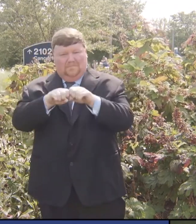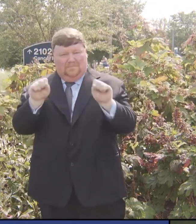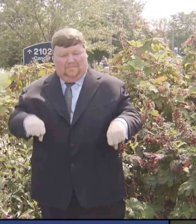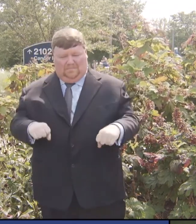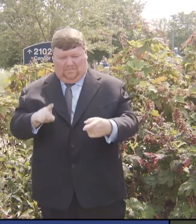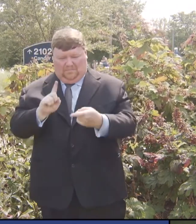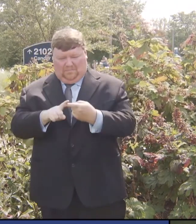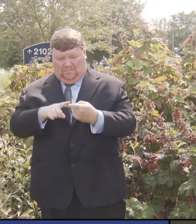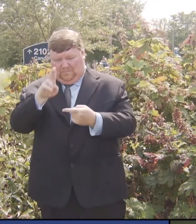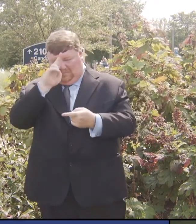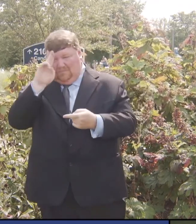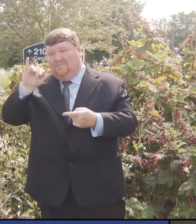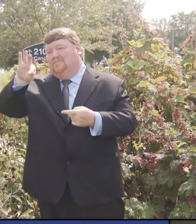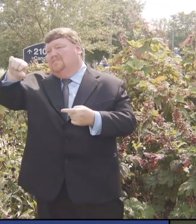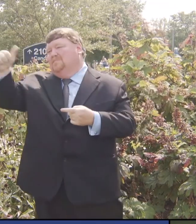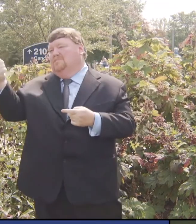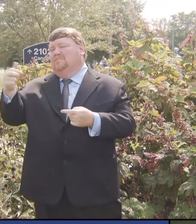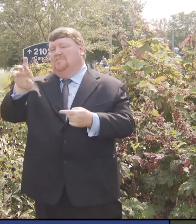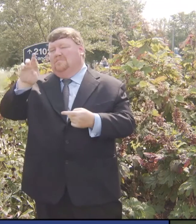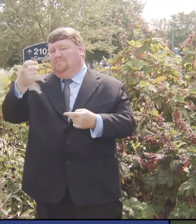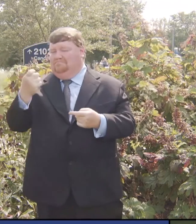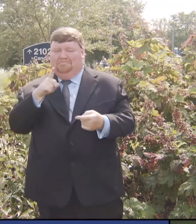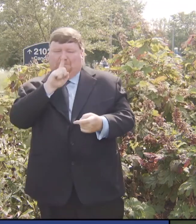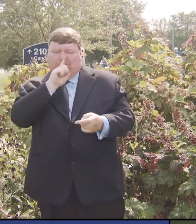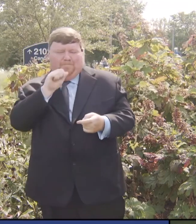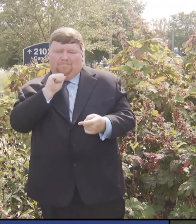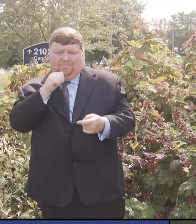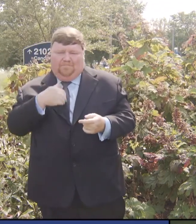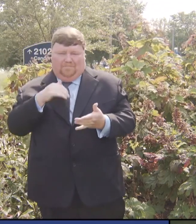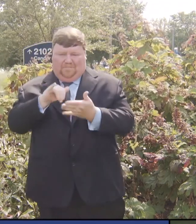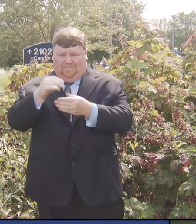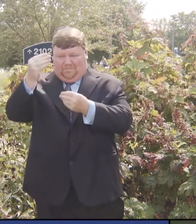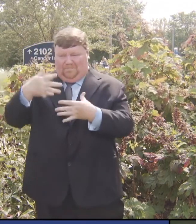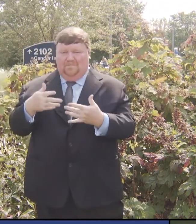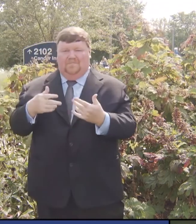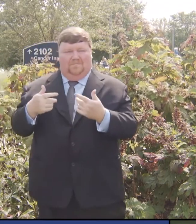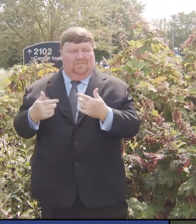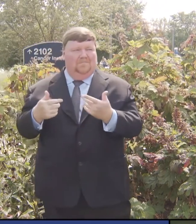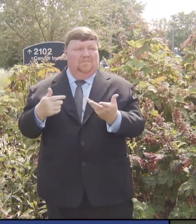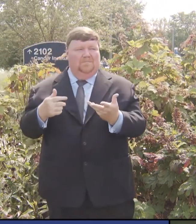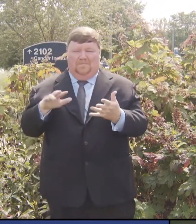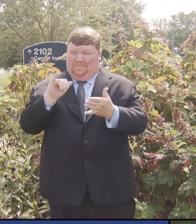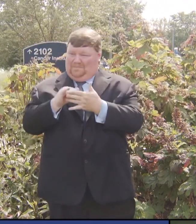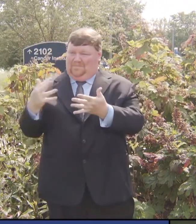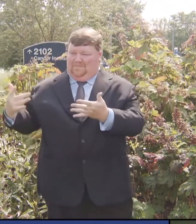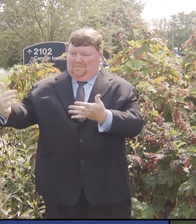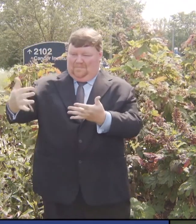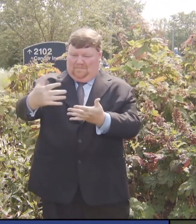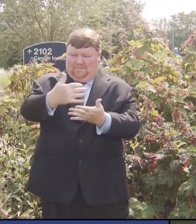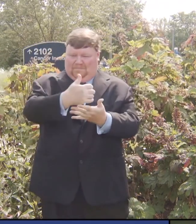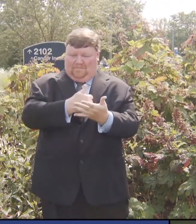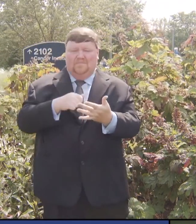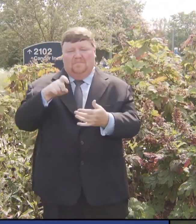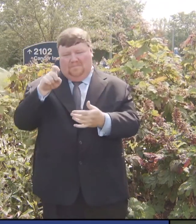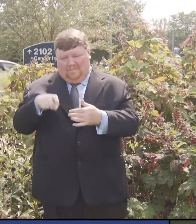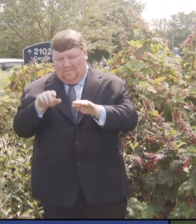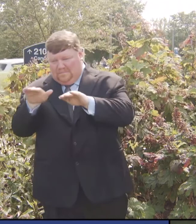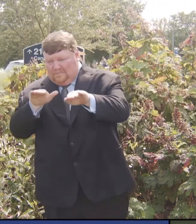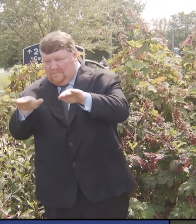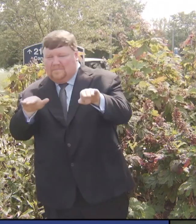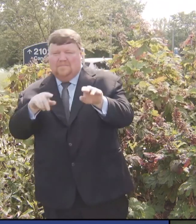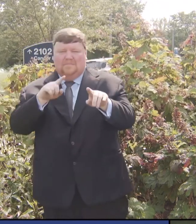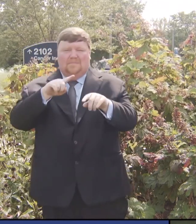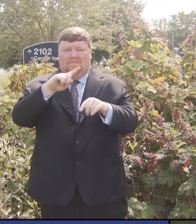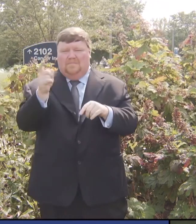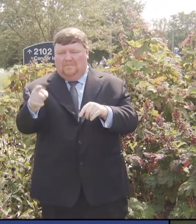they came to, if they were vaccinated at a pharmacy and we didn't have that data, there was obviously a collection process that had to be done manually. And all of